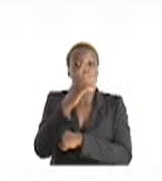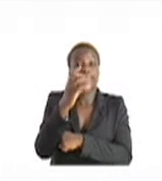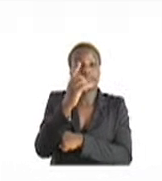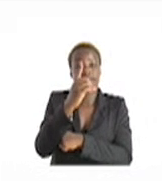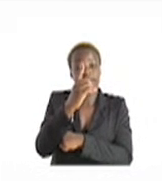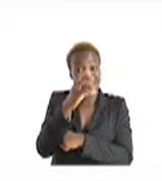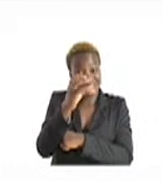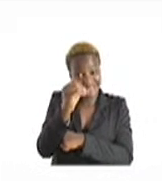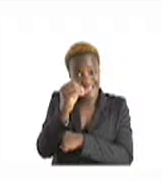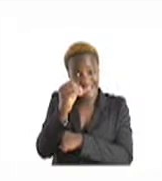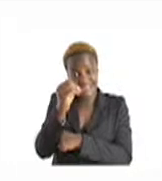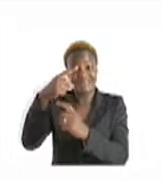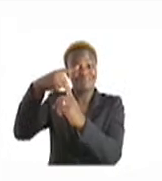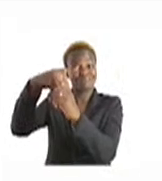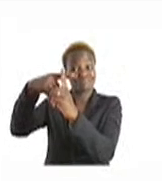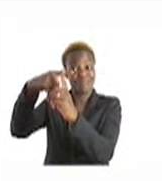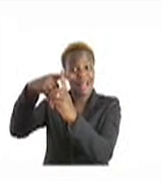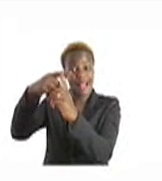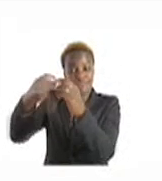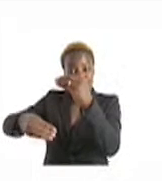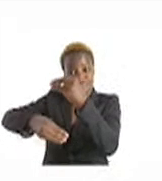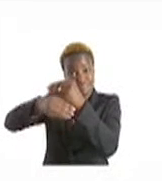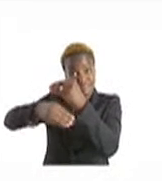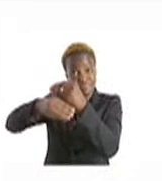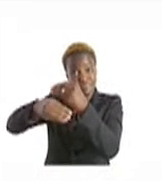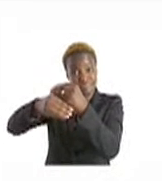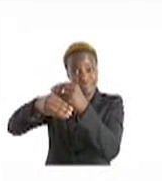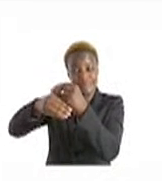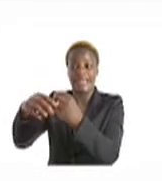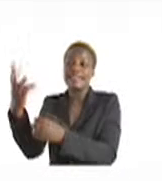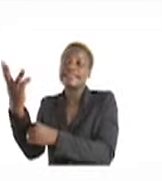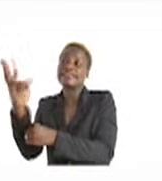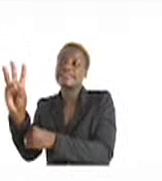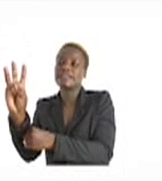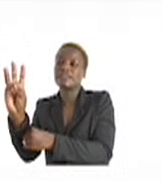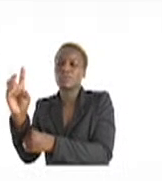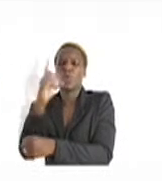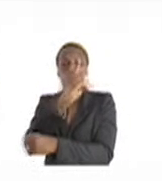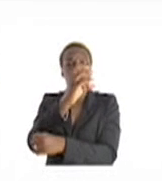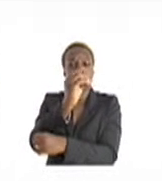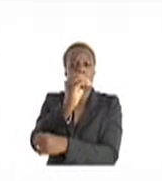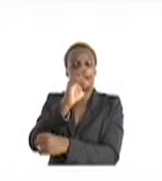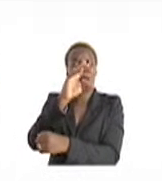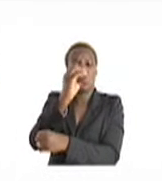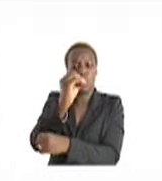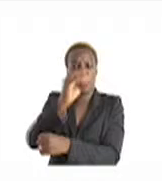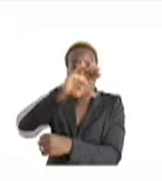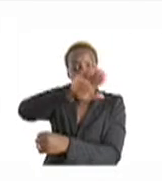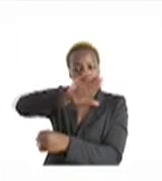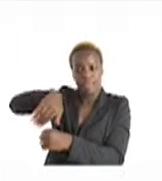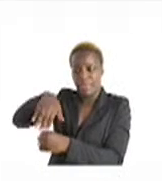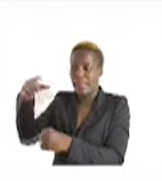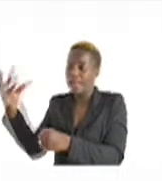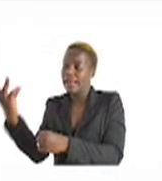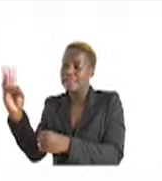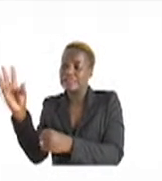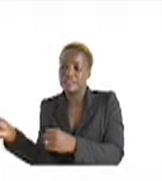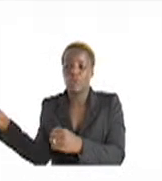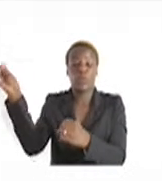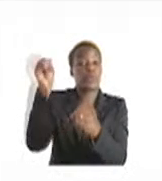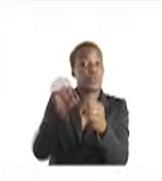6. You kill the 0 and then you write the 1 and the 6 next to each other to make out